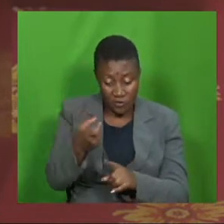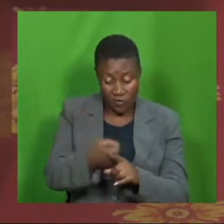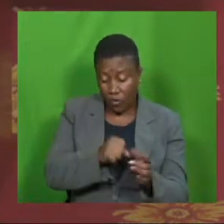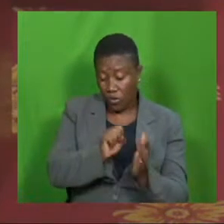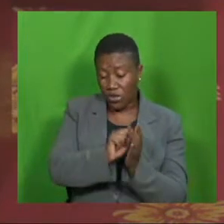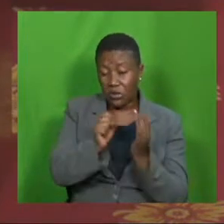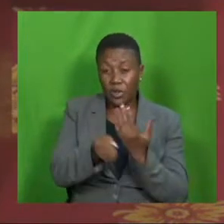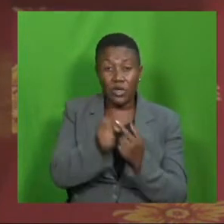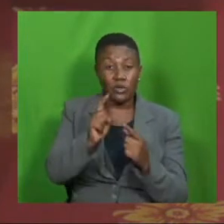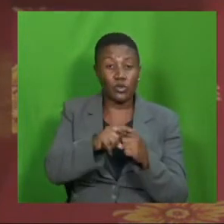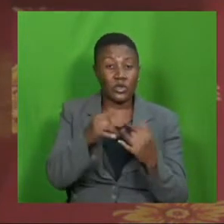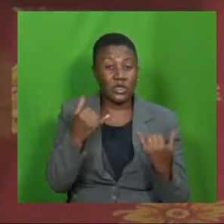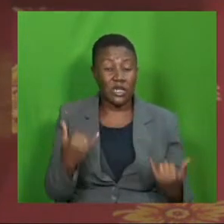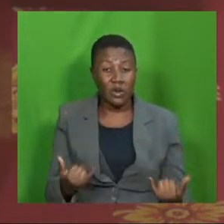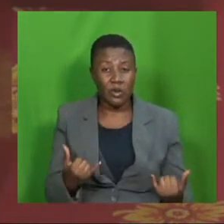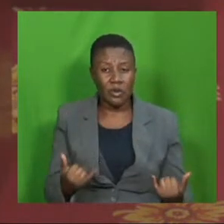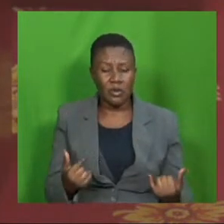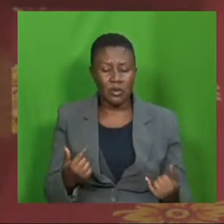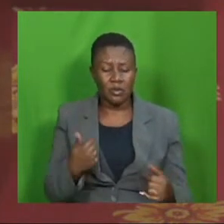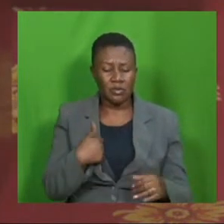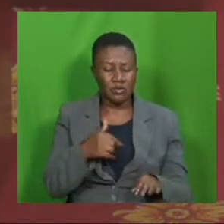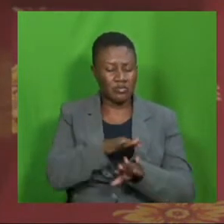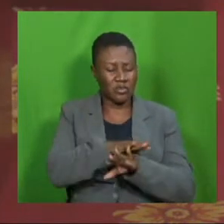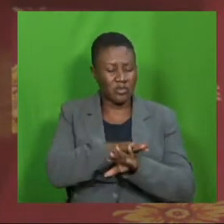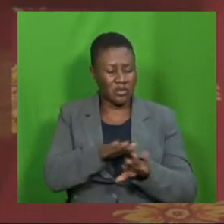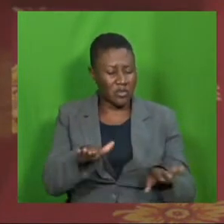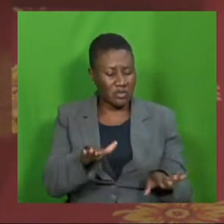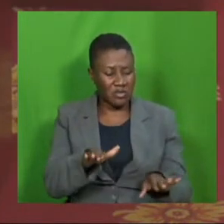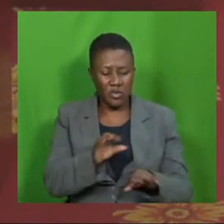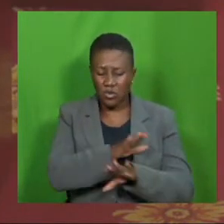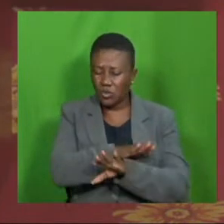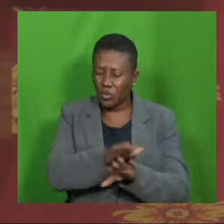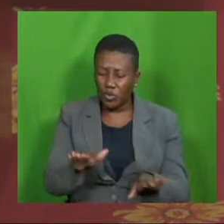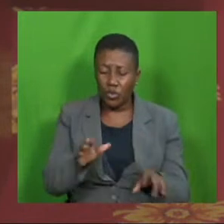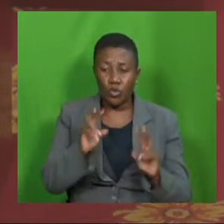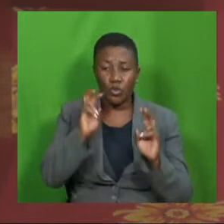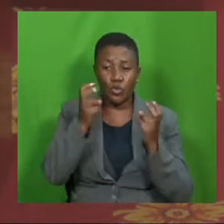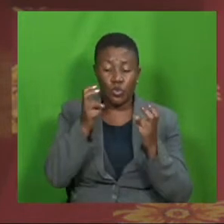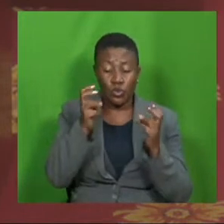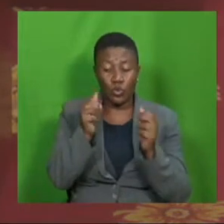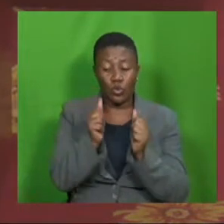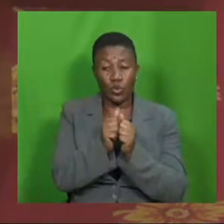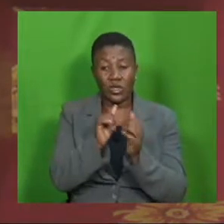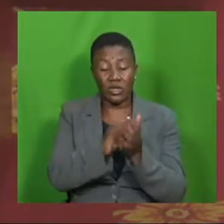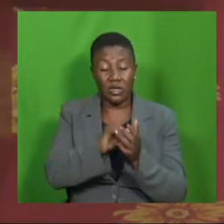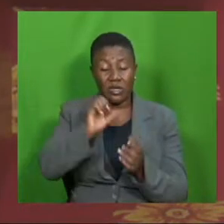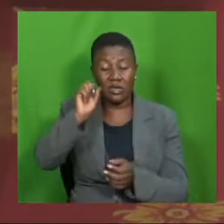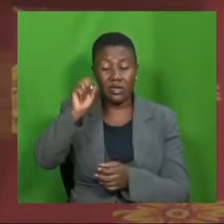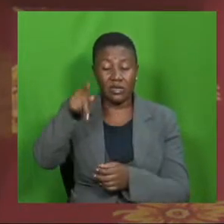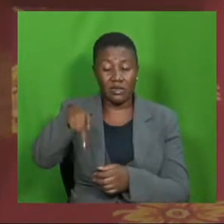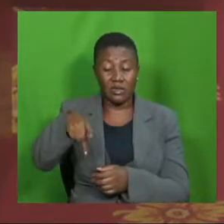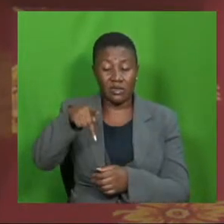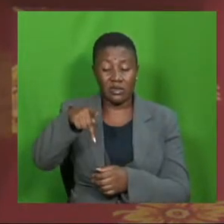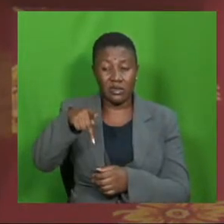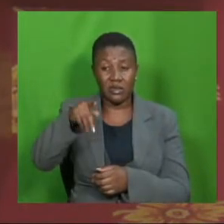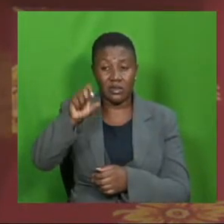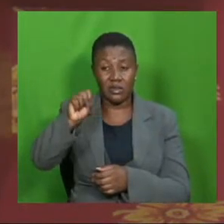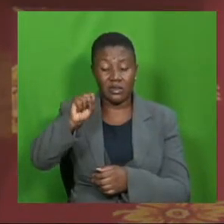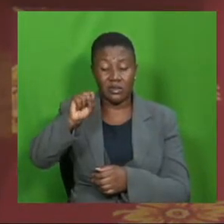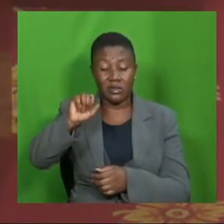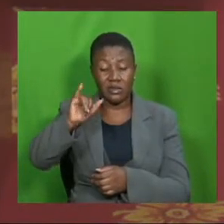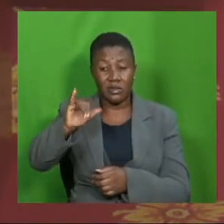date, we have not had any issue of cycle, and I believe it is helping